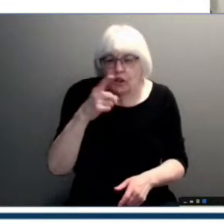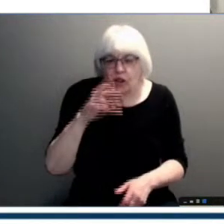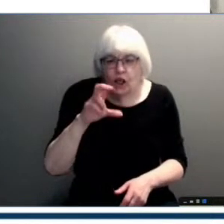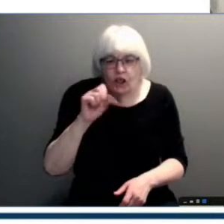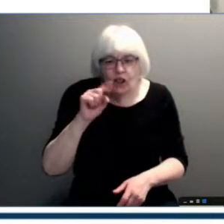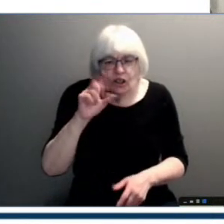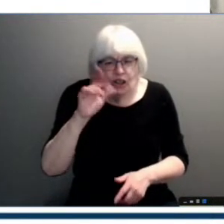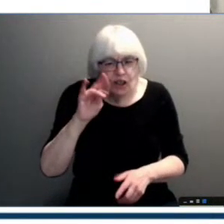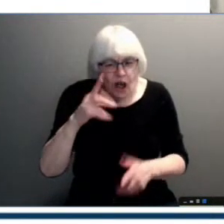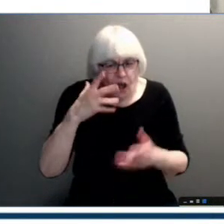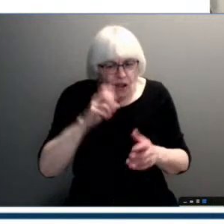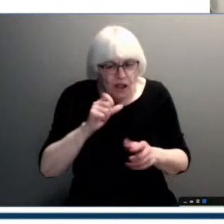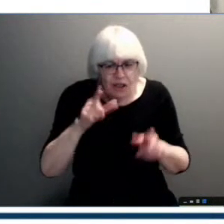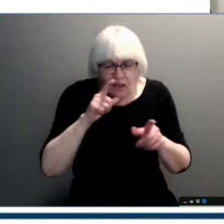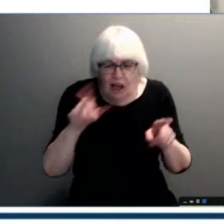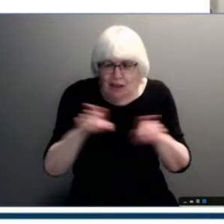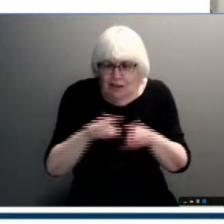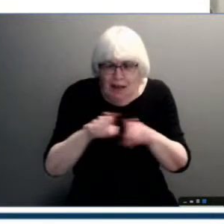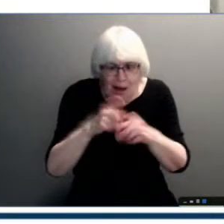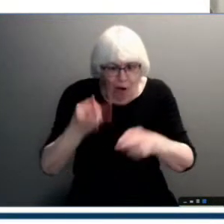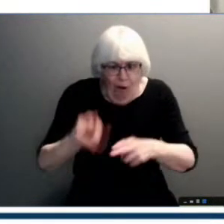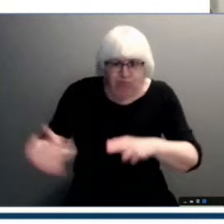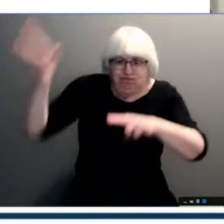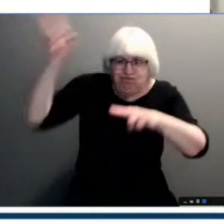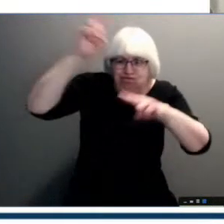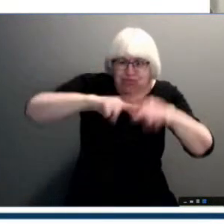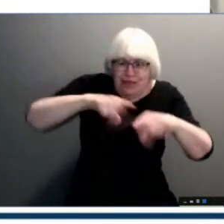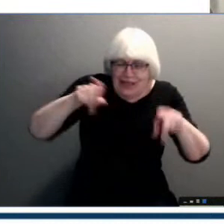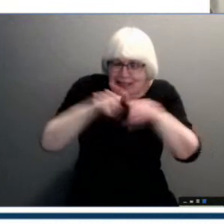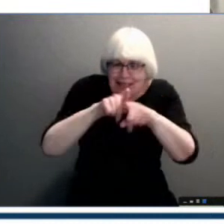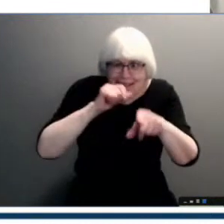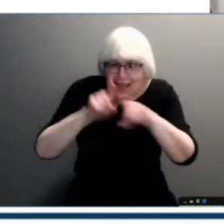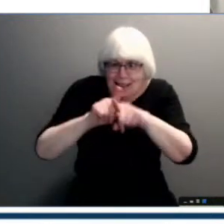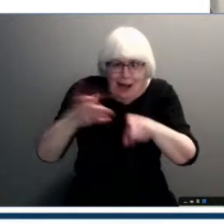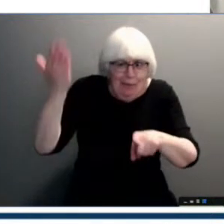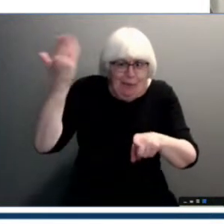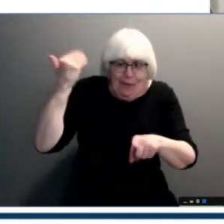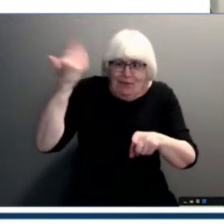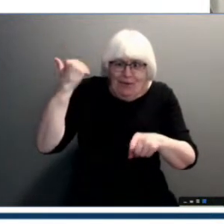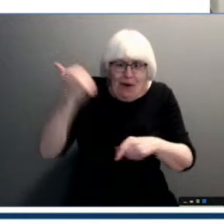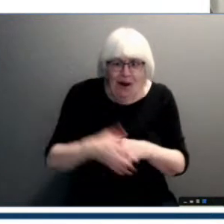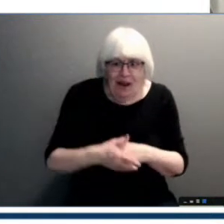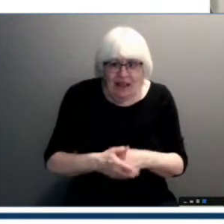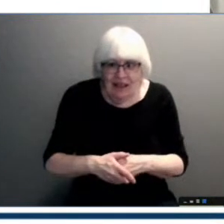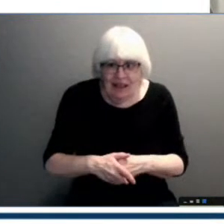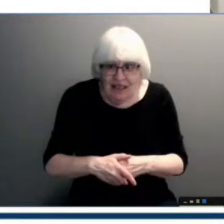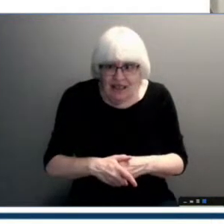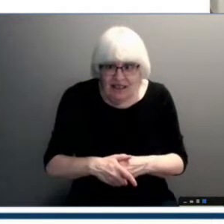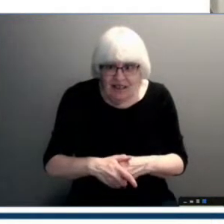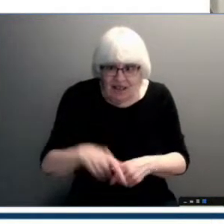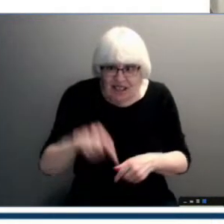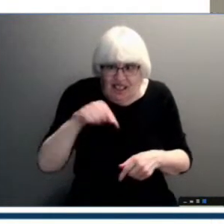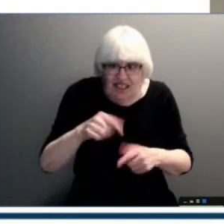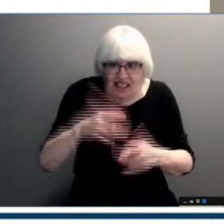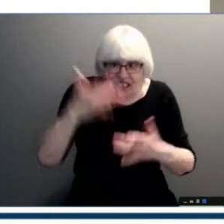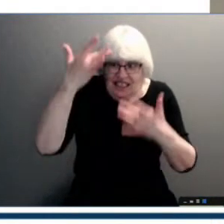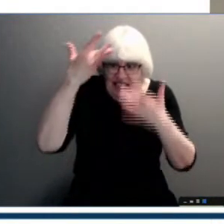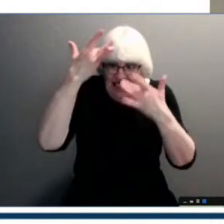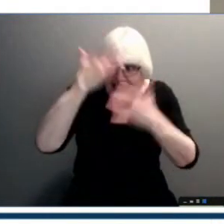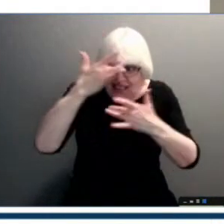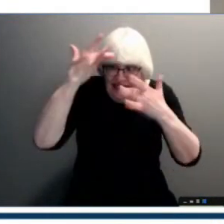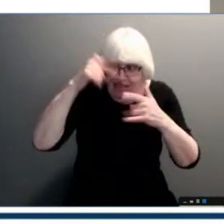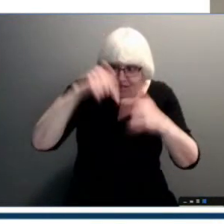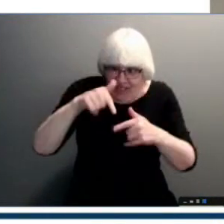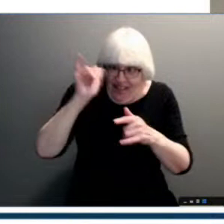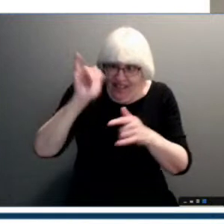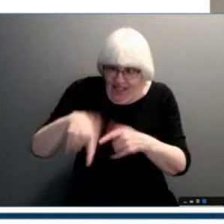that most of these cases are Omicron? And how many samples have you sent off to identify if it is this variant? So I don't have a